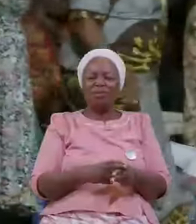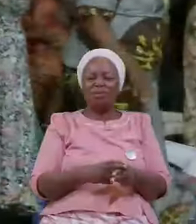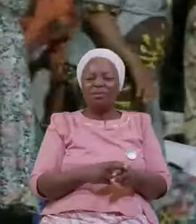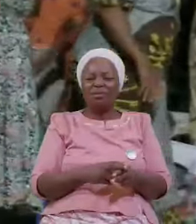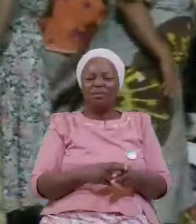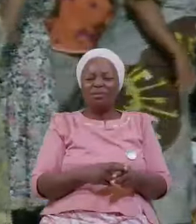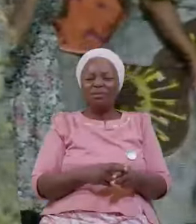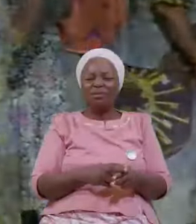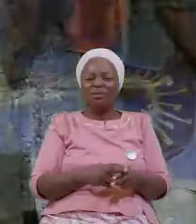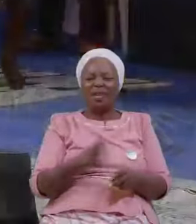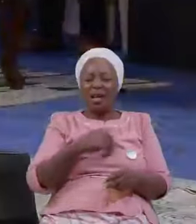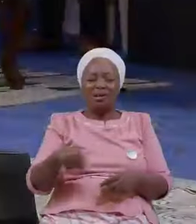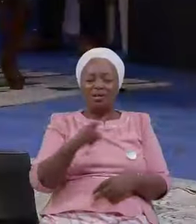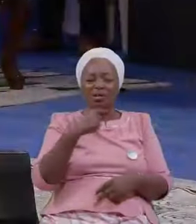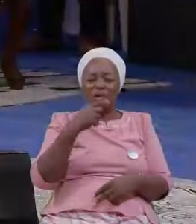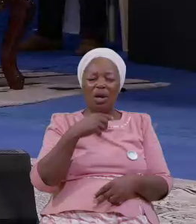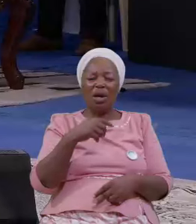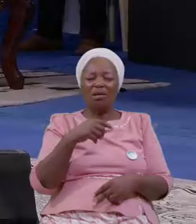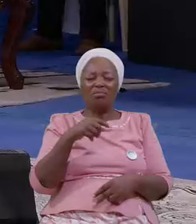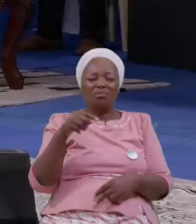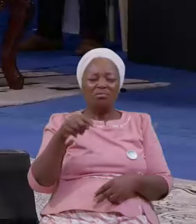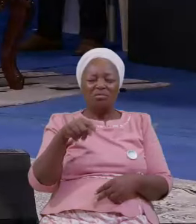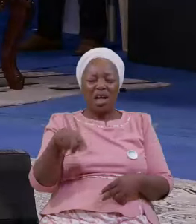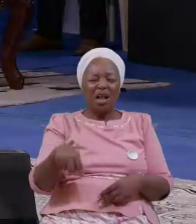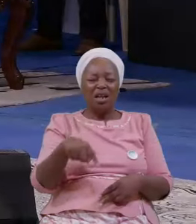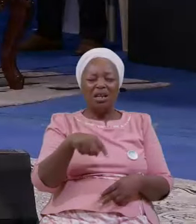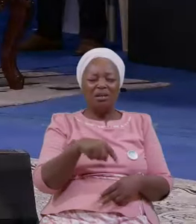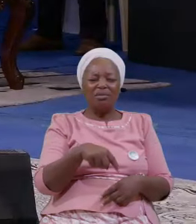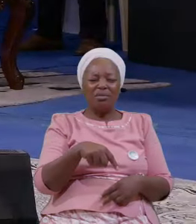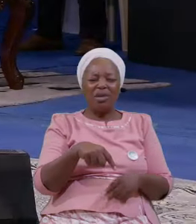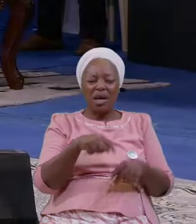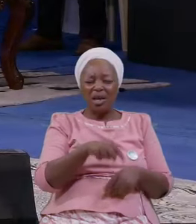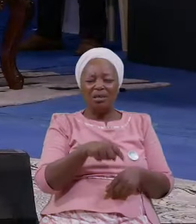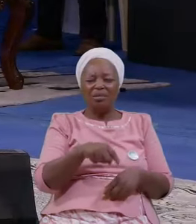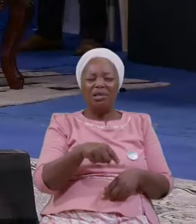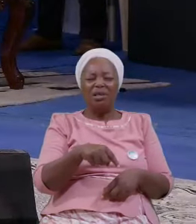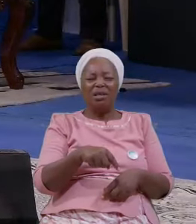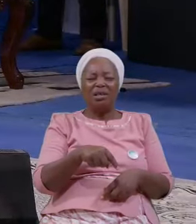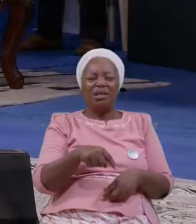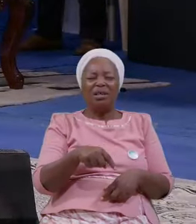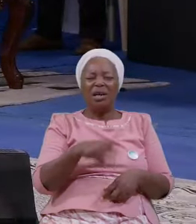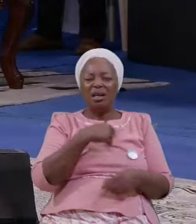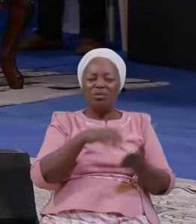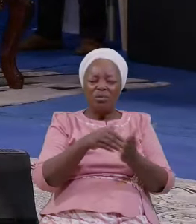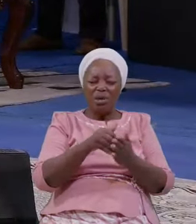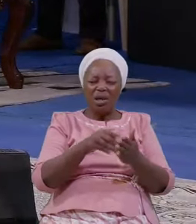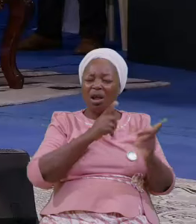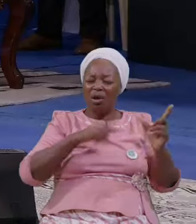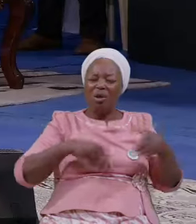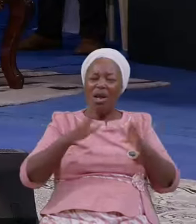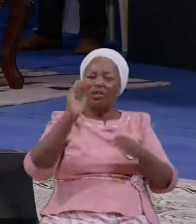And those who are lame, paralyzed, impotent, Lord, let your power enter into